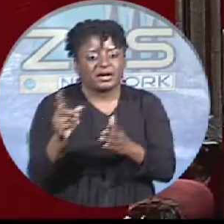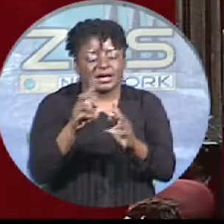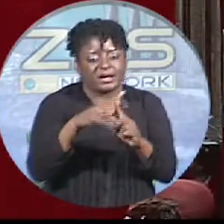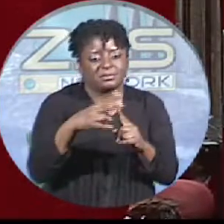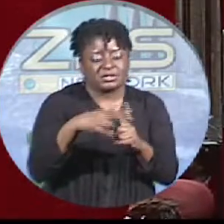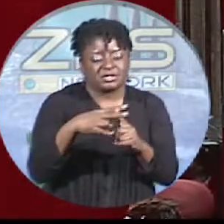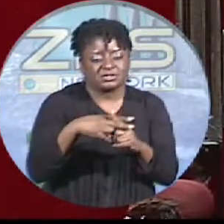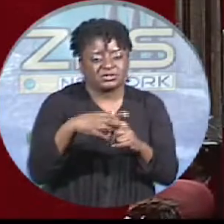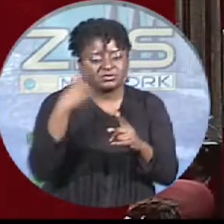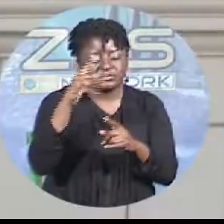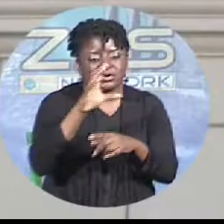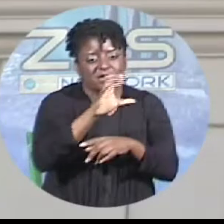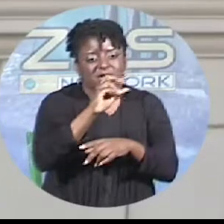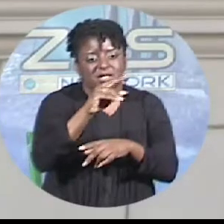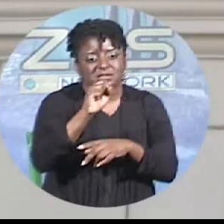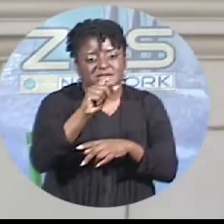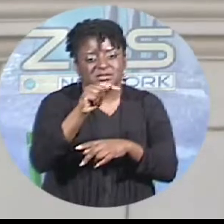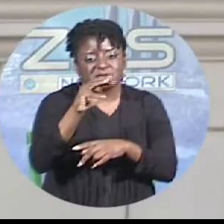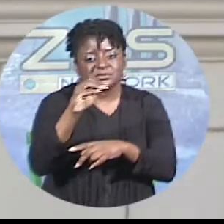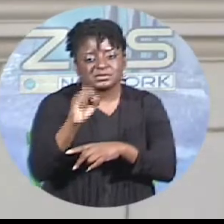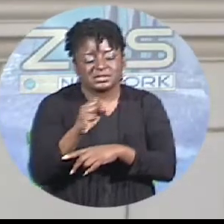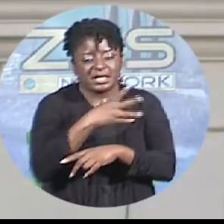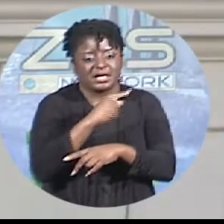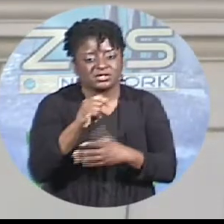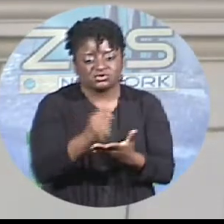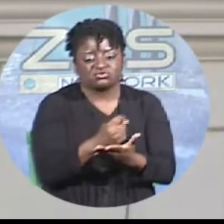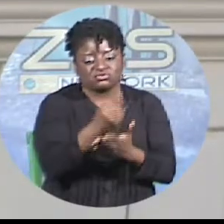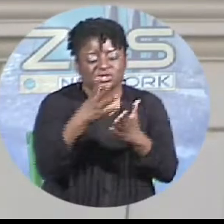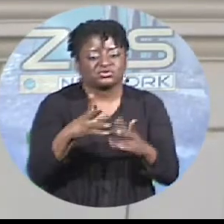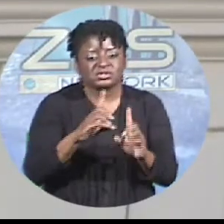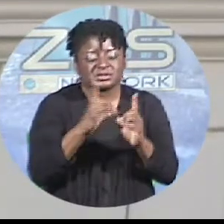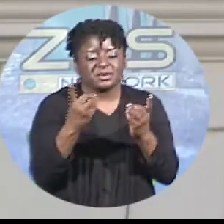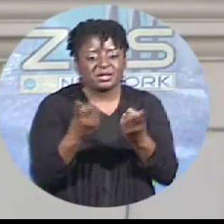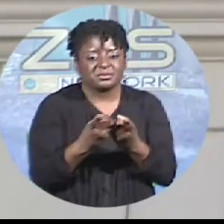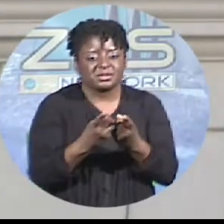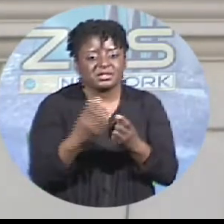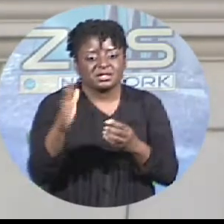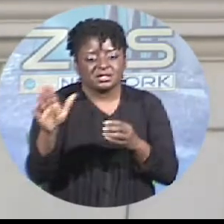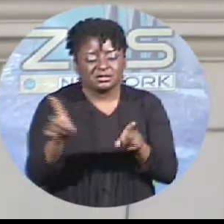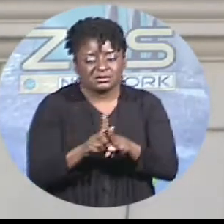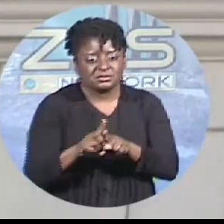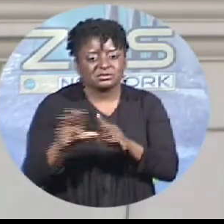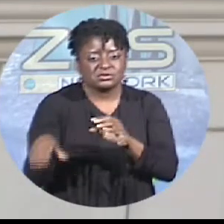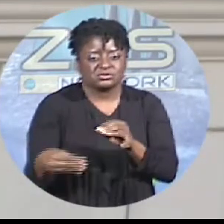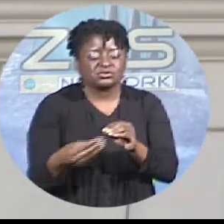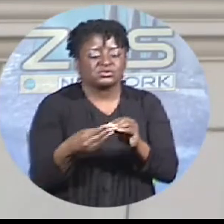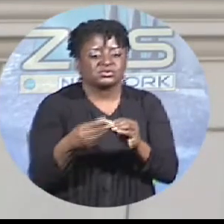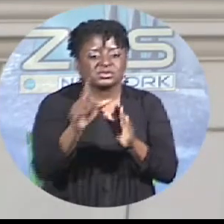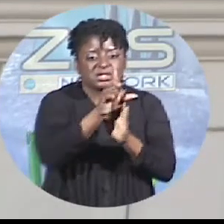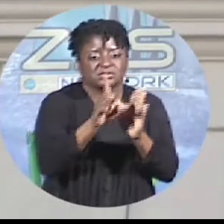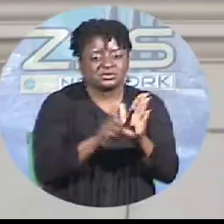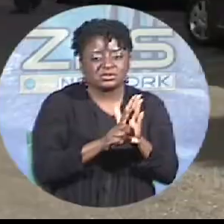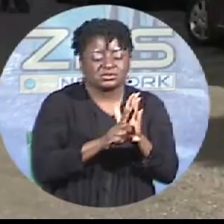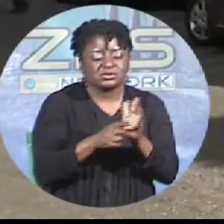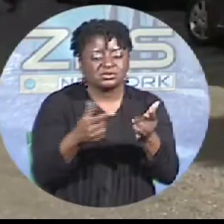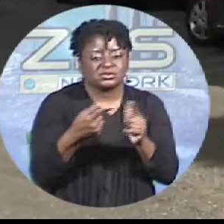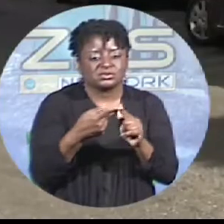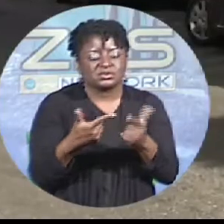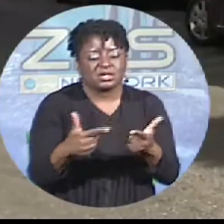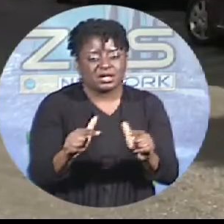Treasury departments. My government will be introducing legislation to allow the government to meet its